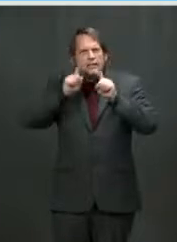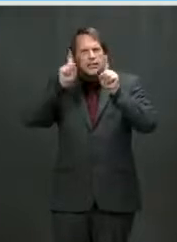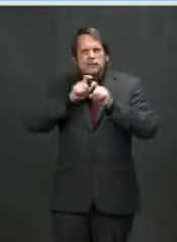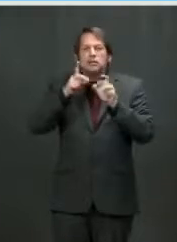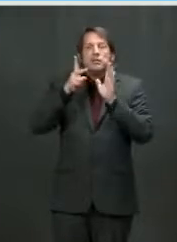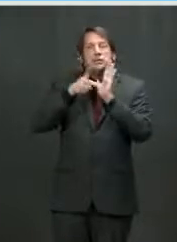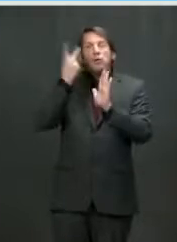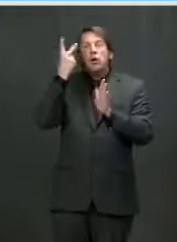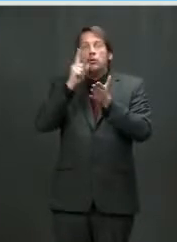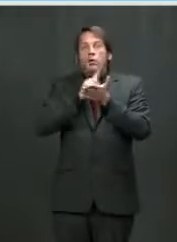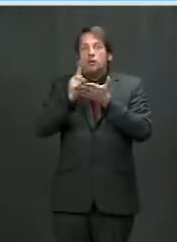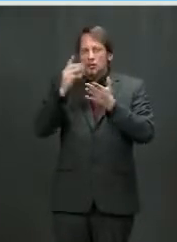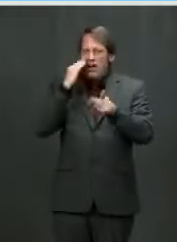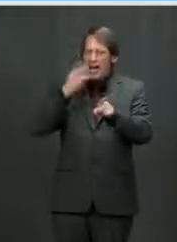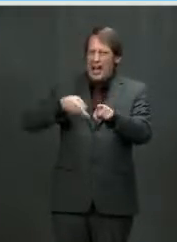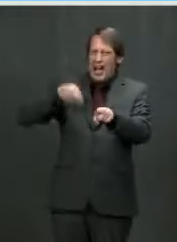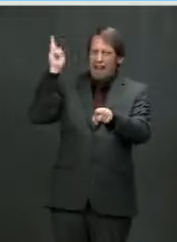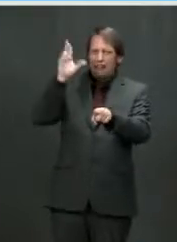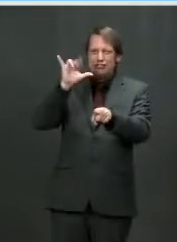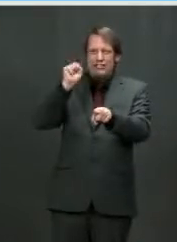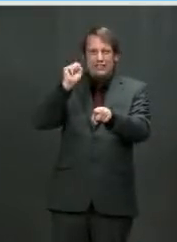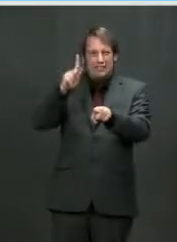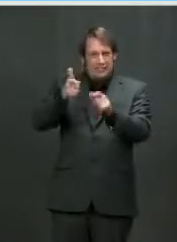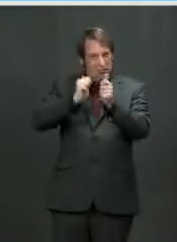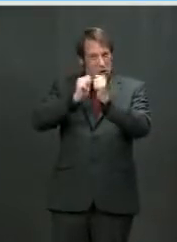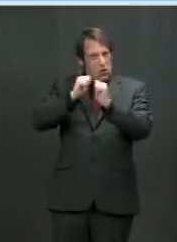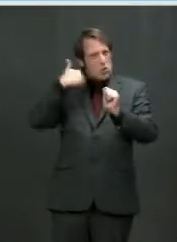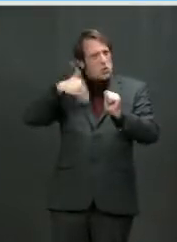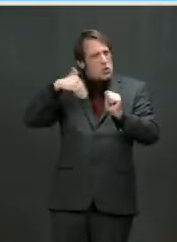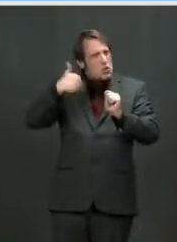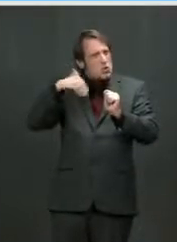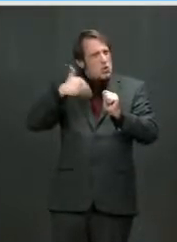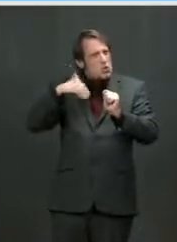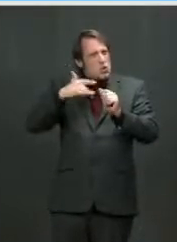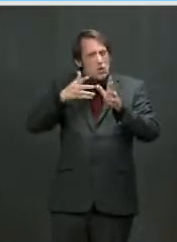pretty clear on that guidance, and we've been working with the state.